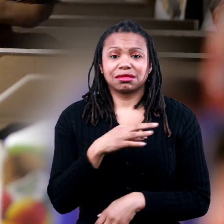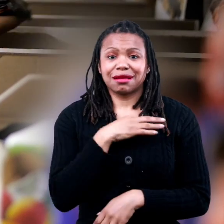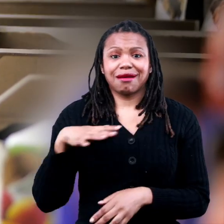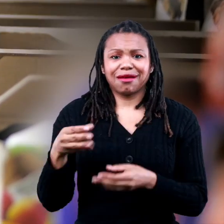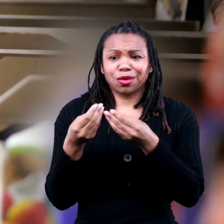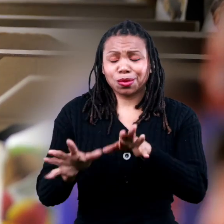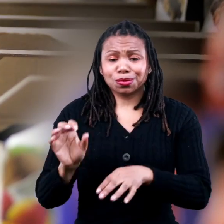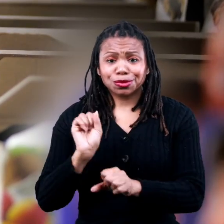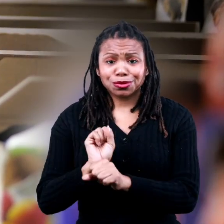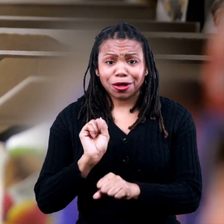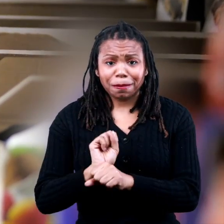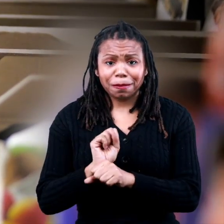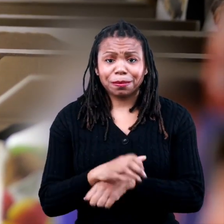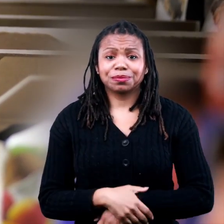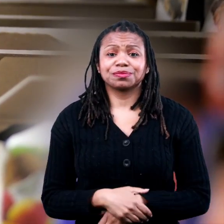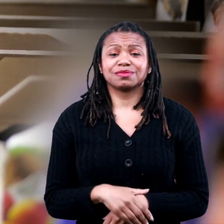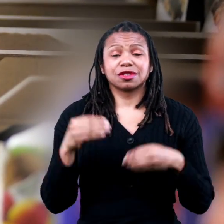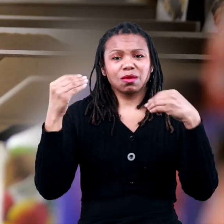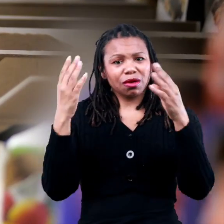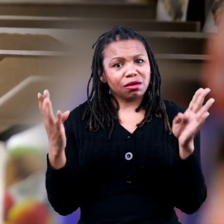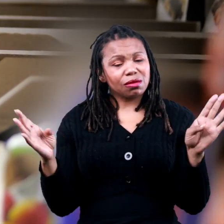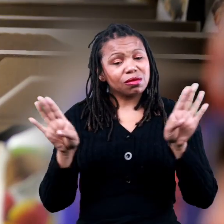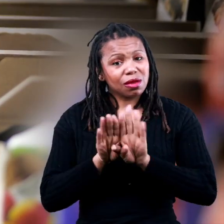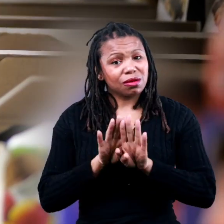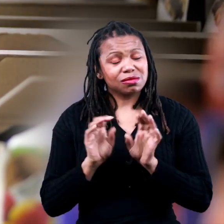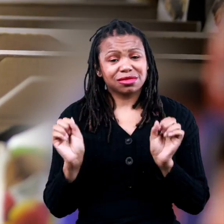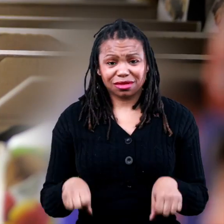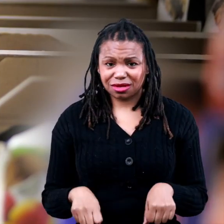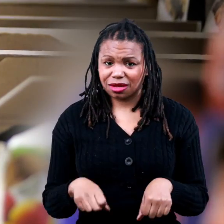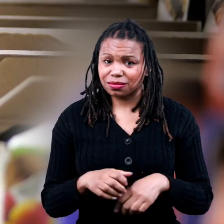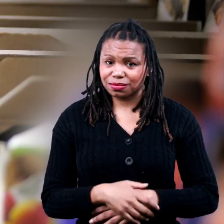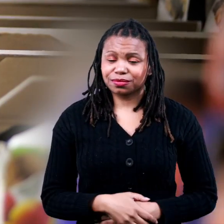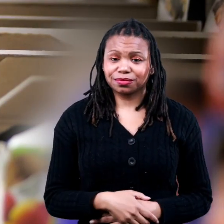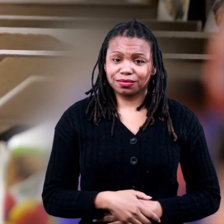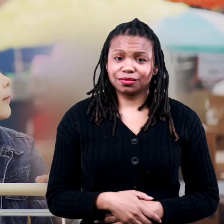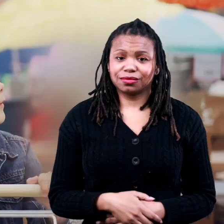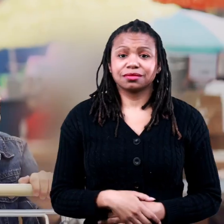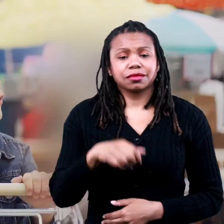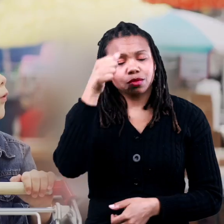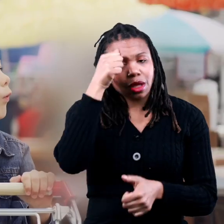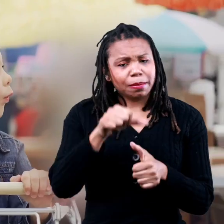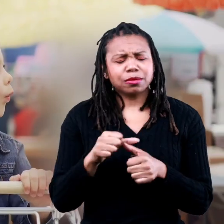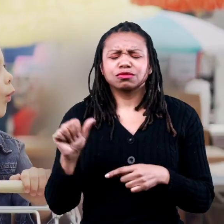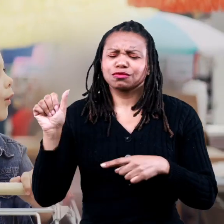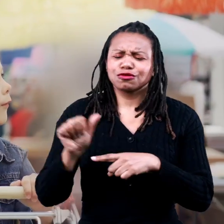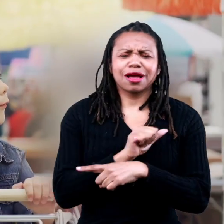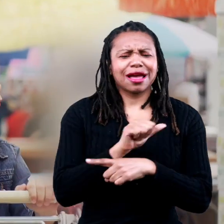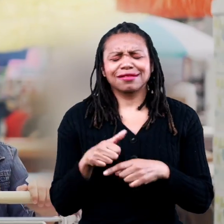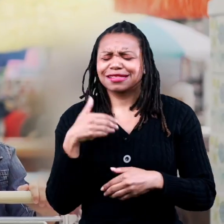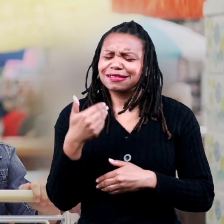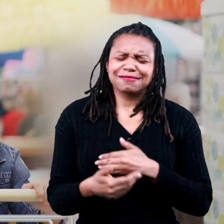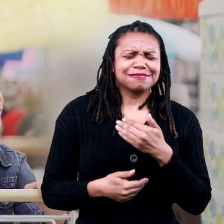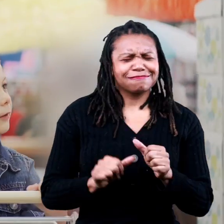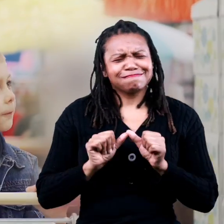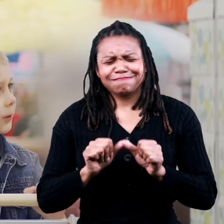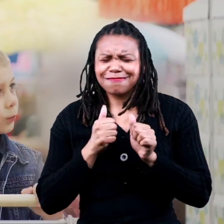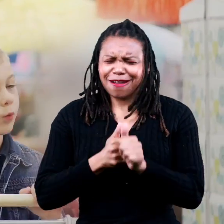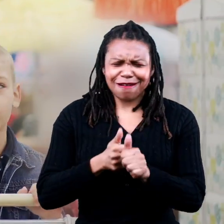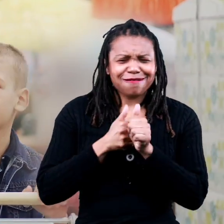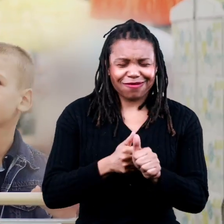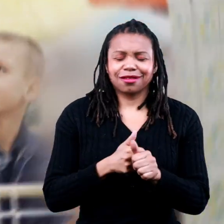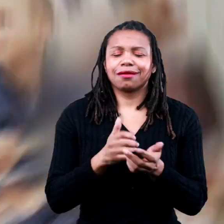up, workers losing their jobs, or the store closing. Remember, practice